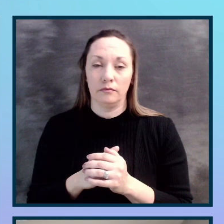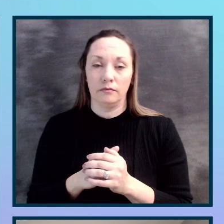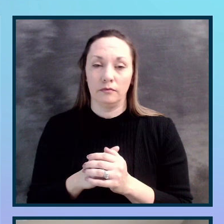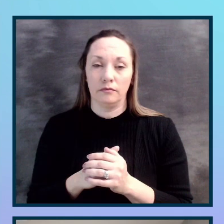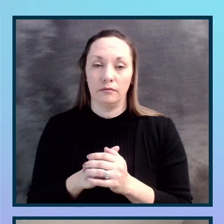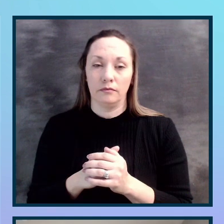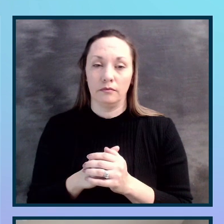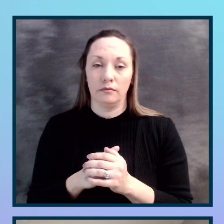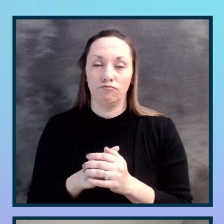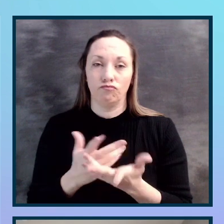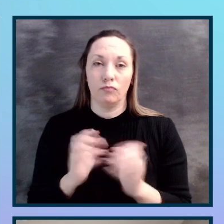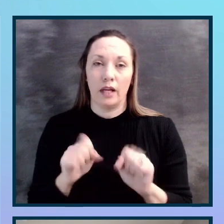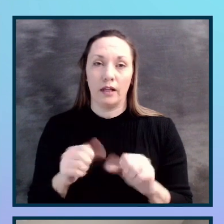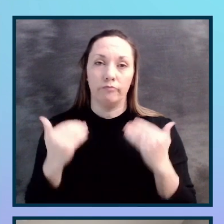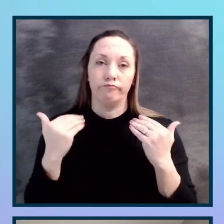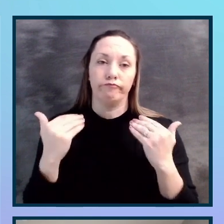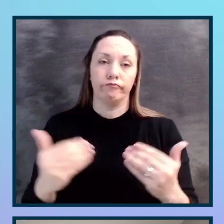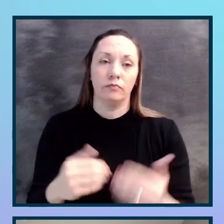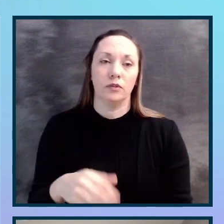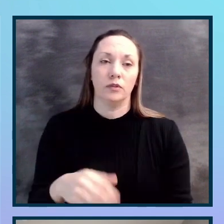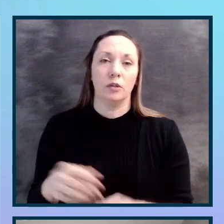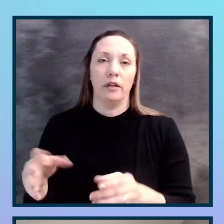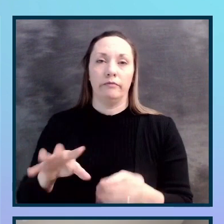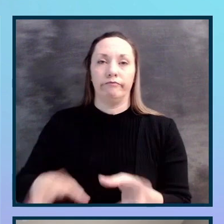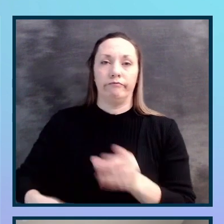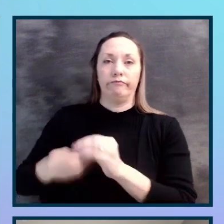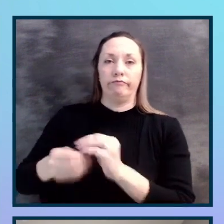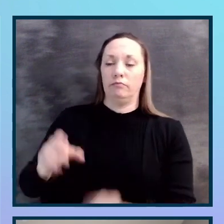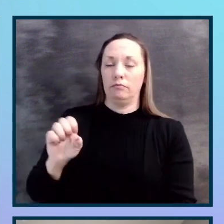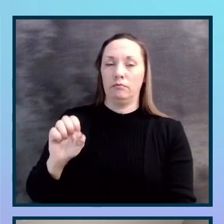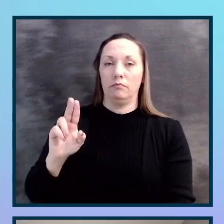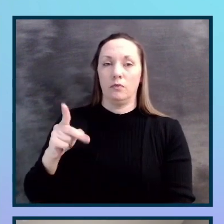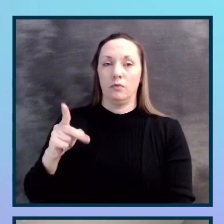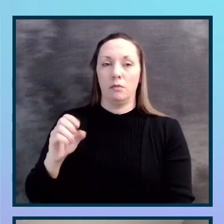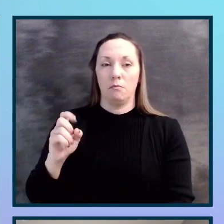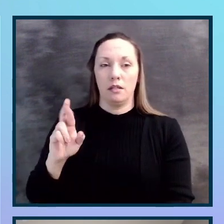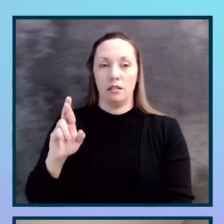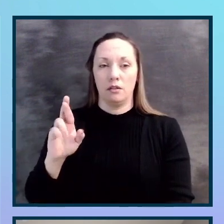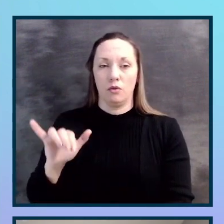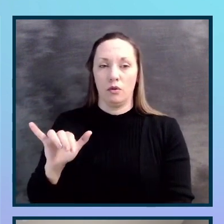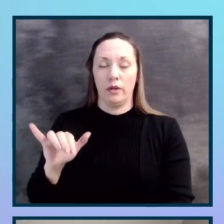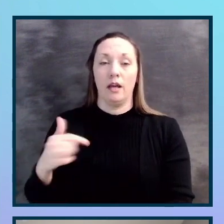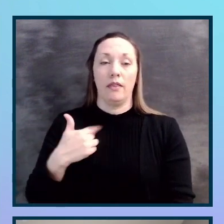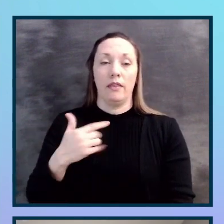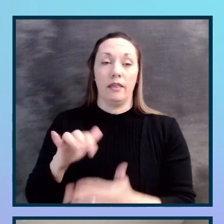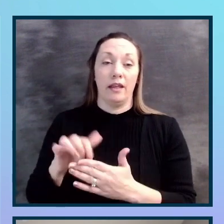I can go ahead and push it to my repository, and that's where we have a